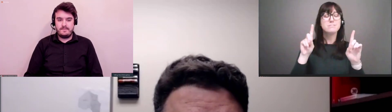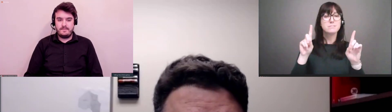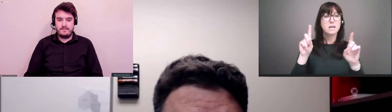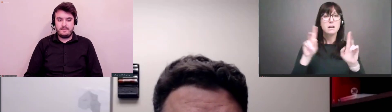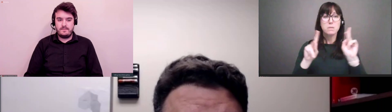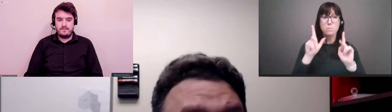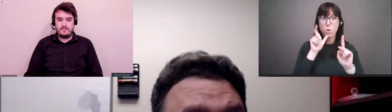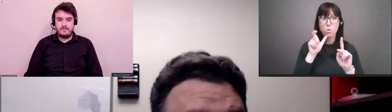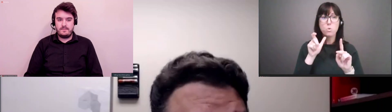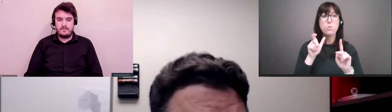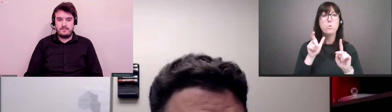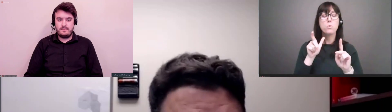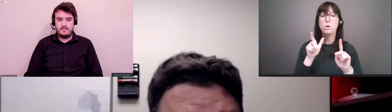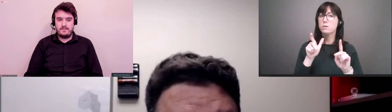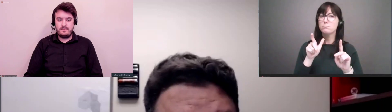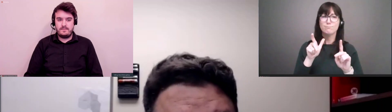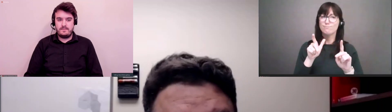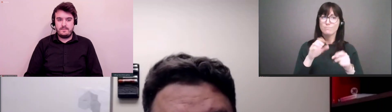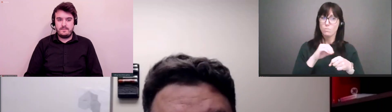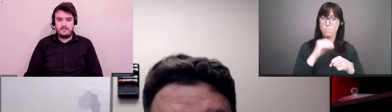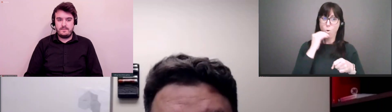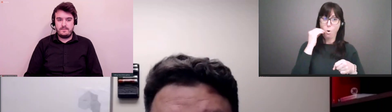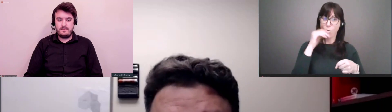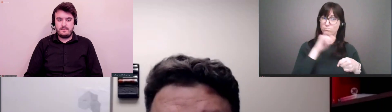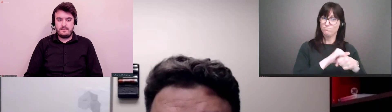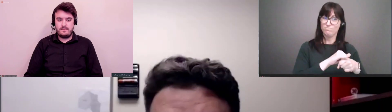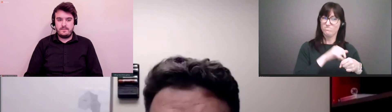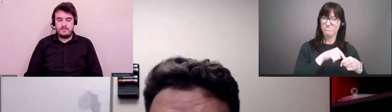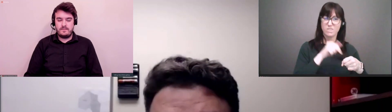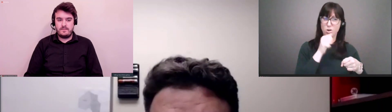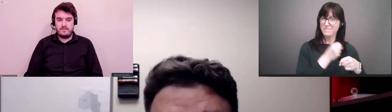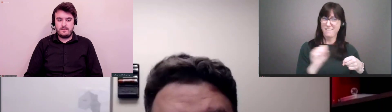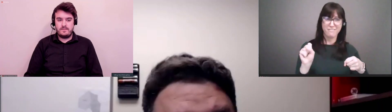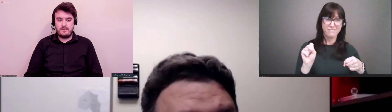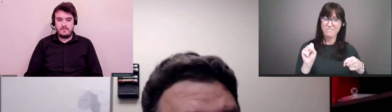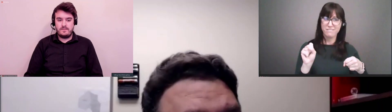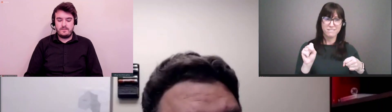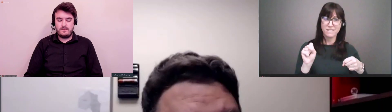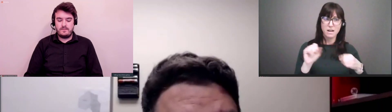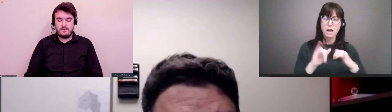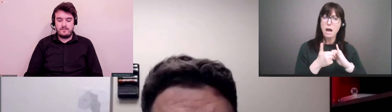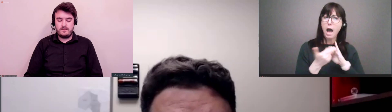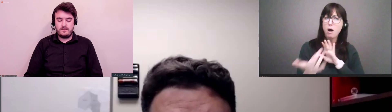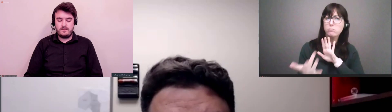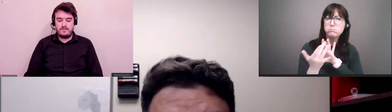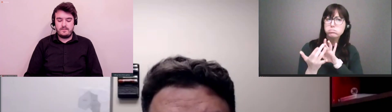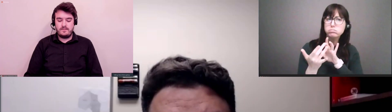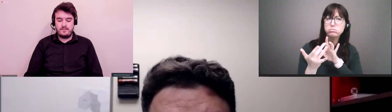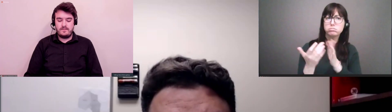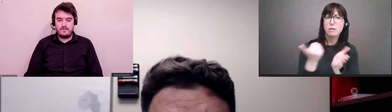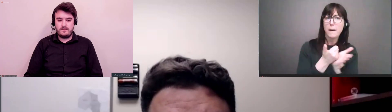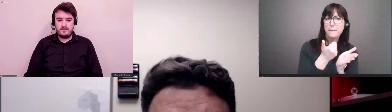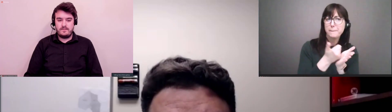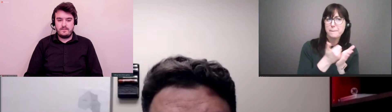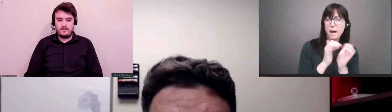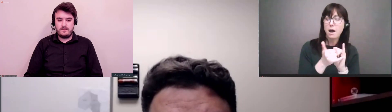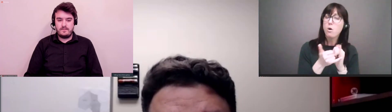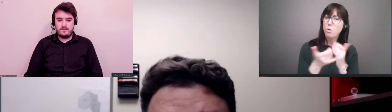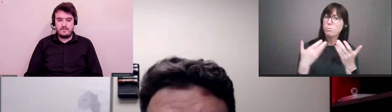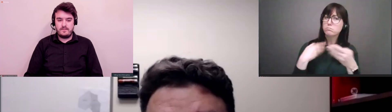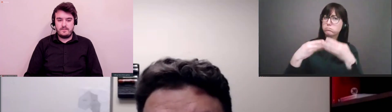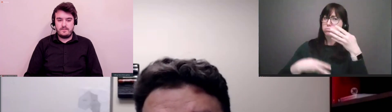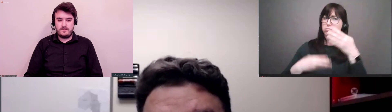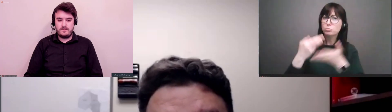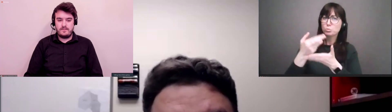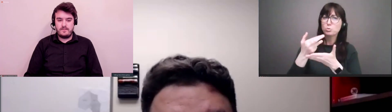in unsafe situations, being at home, in terms of how they can reach out and get assistance. So I